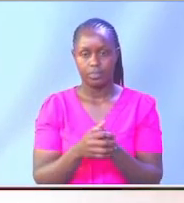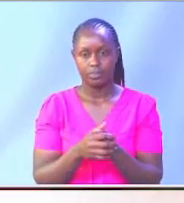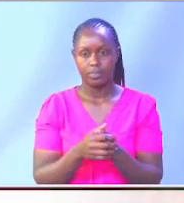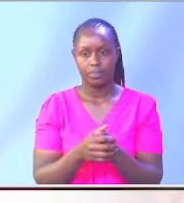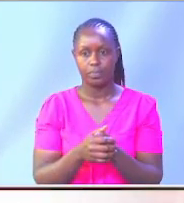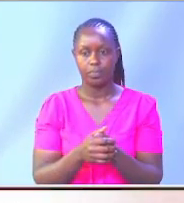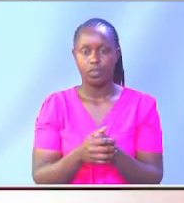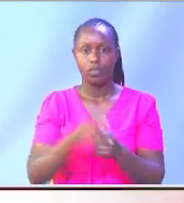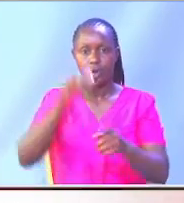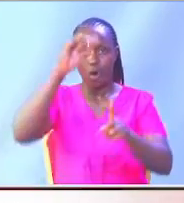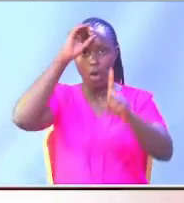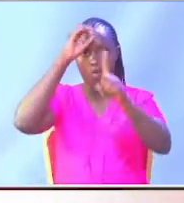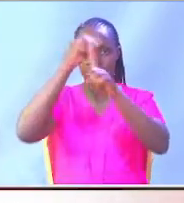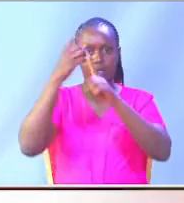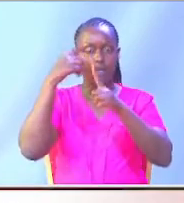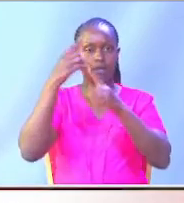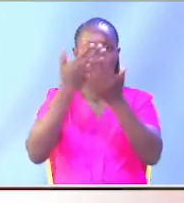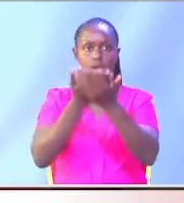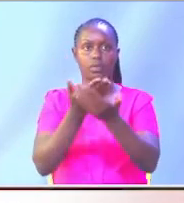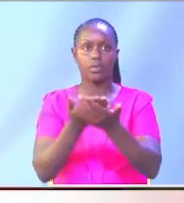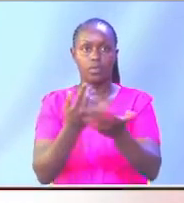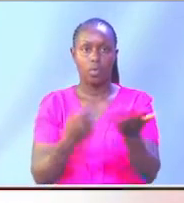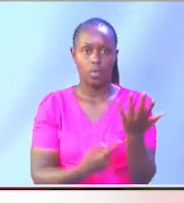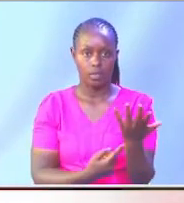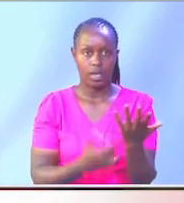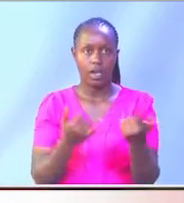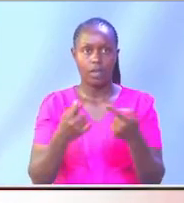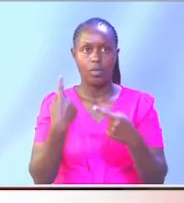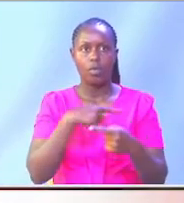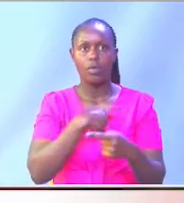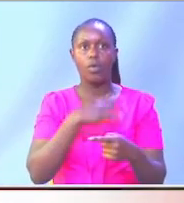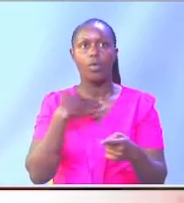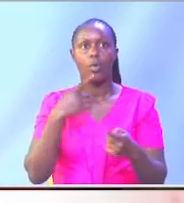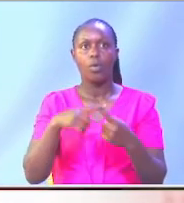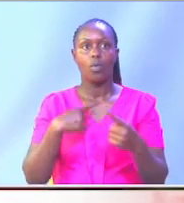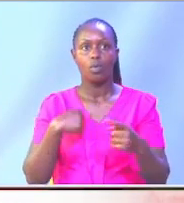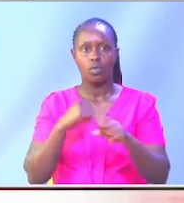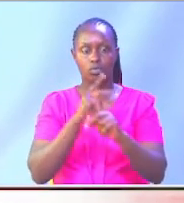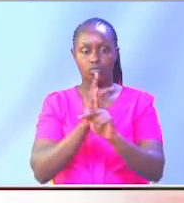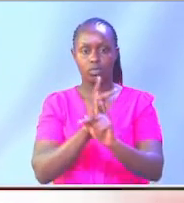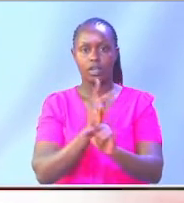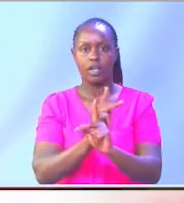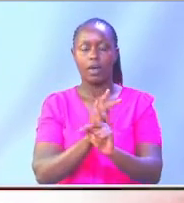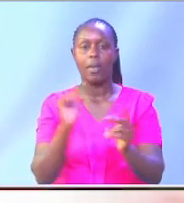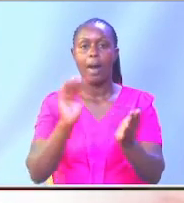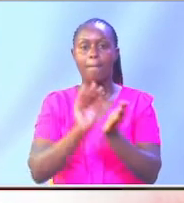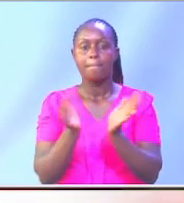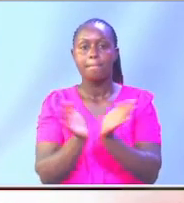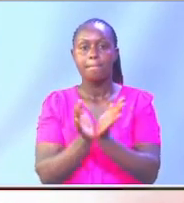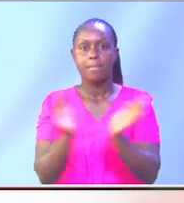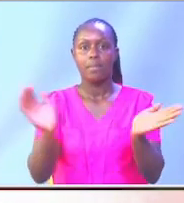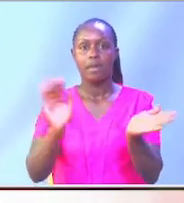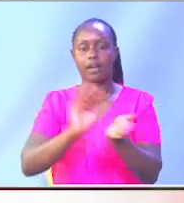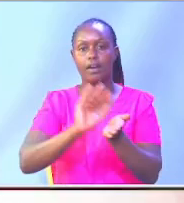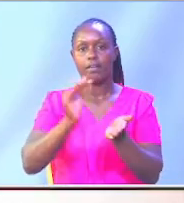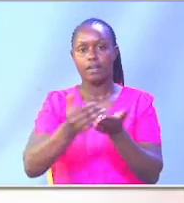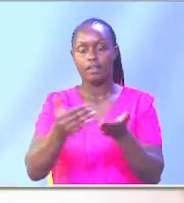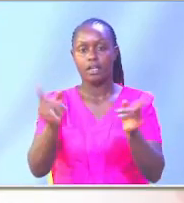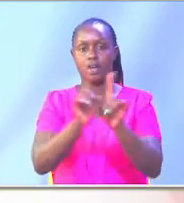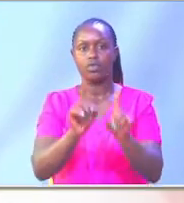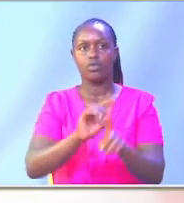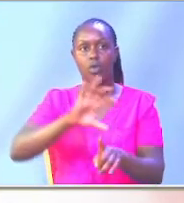The objective of this request is to preserve public funds and county